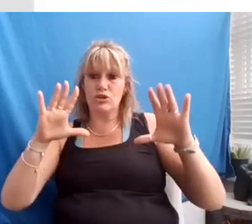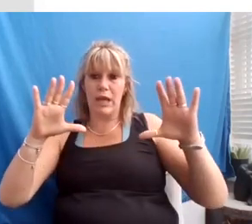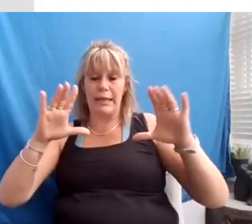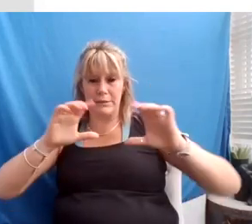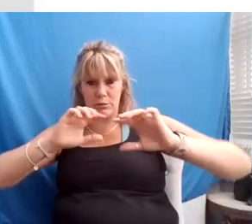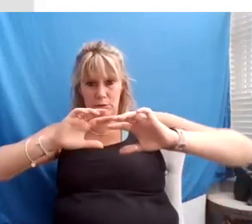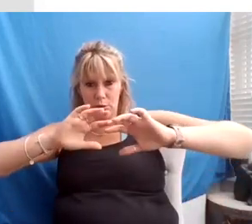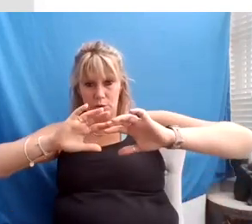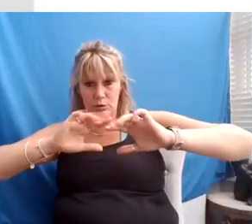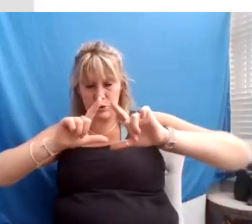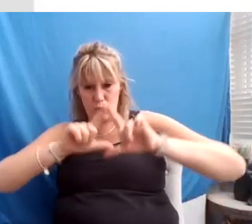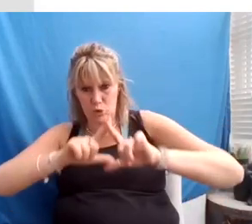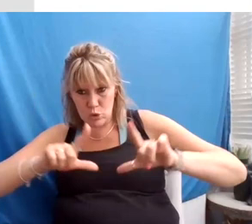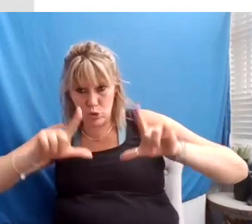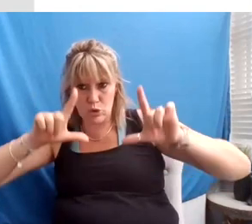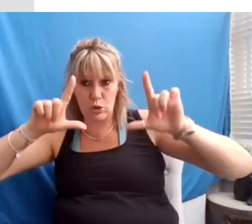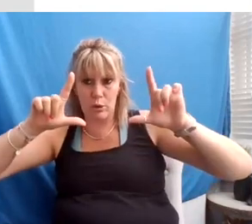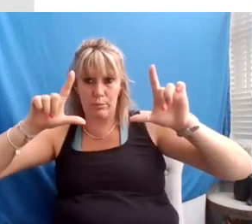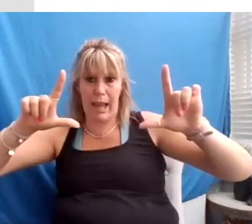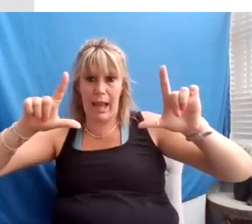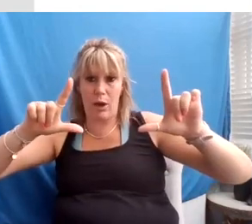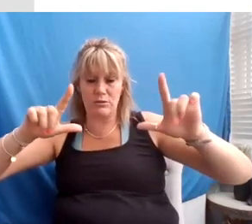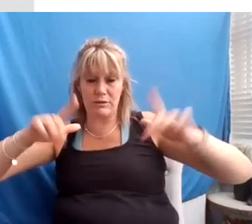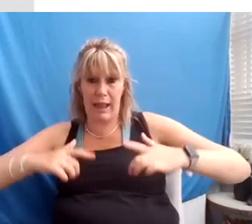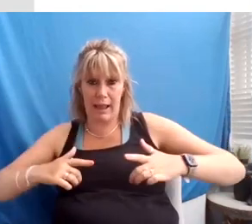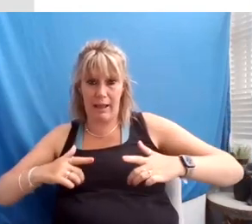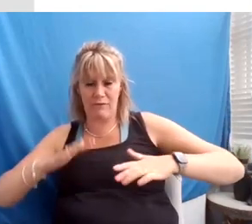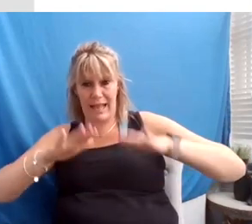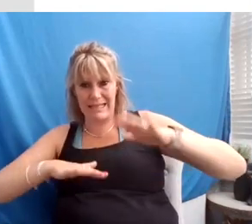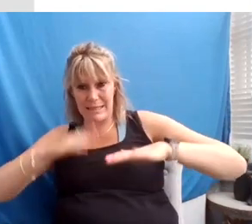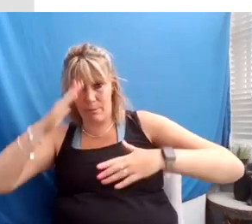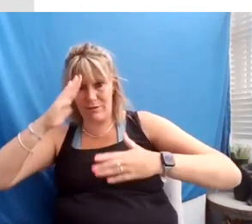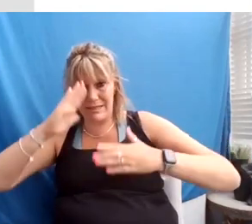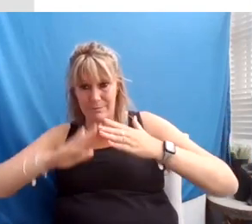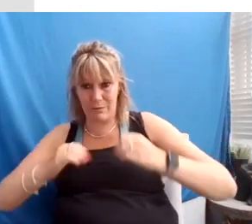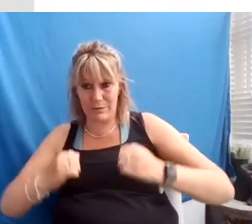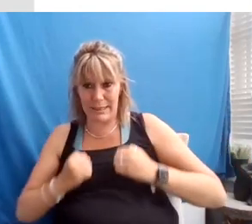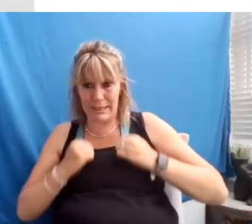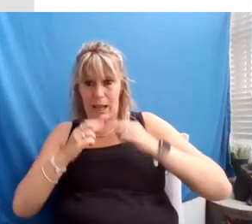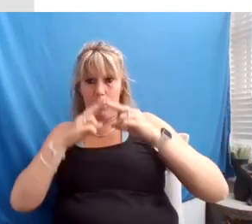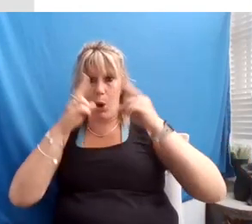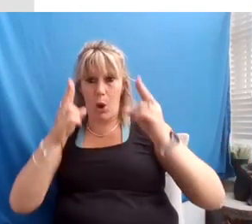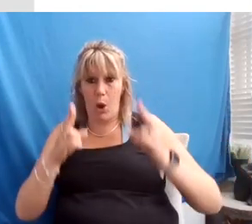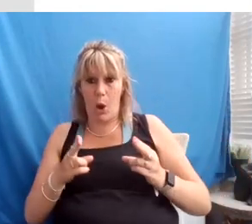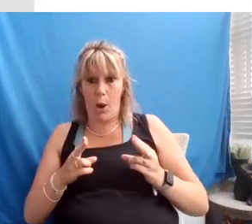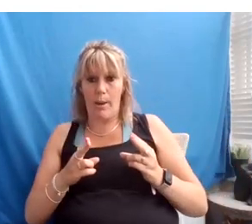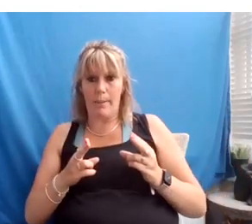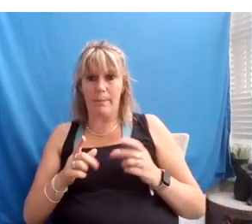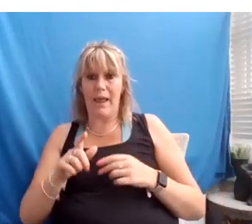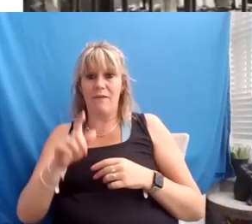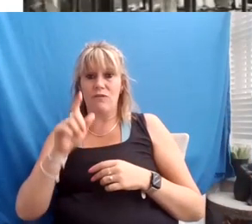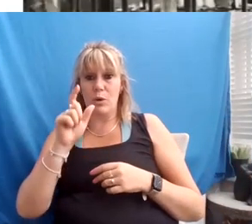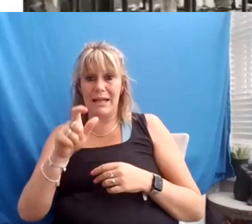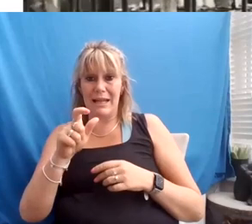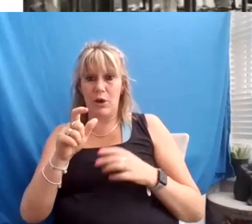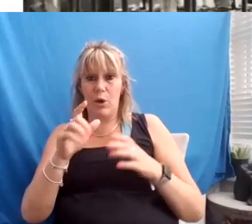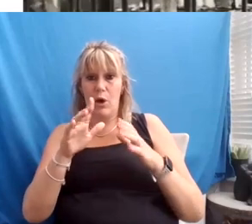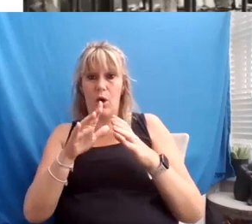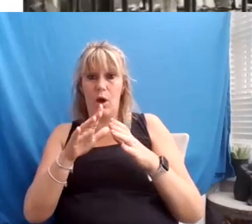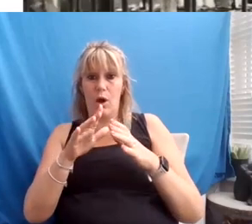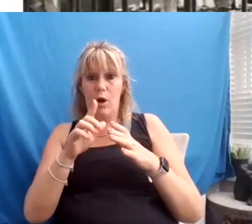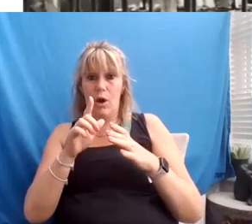we manage to have some of these experiences in our own home? But in the meantime, if you click on any of these pictures,